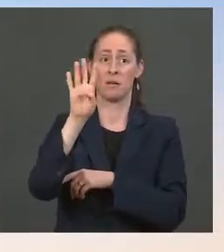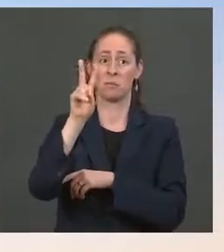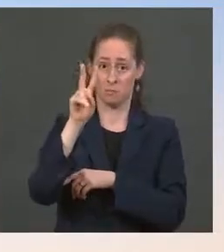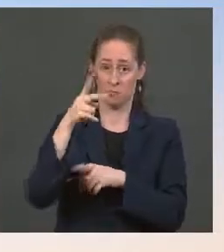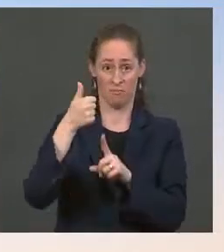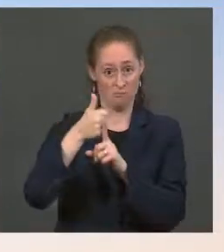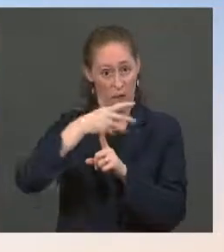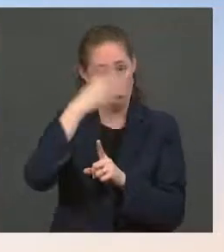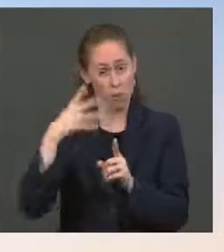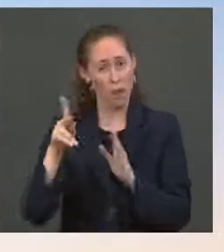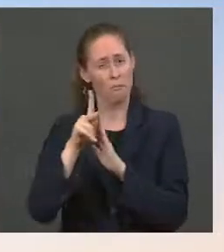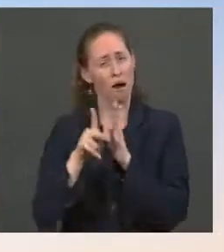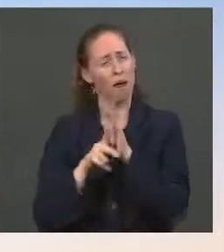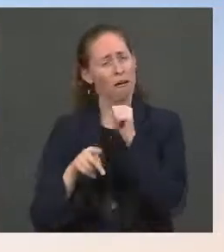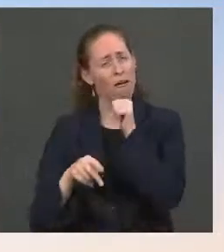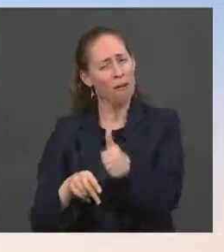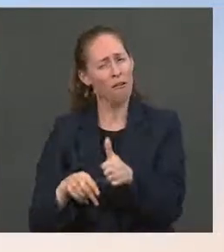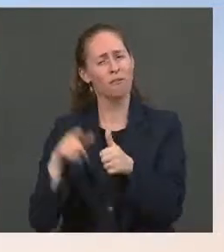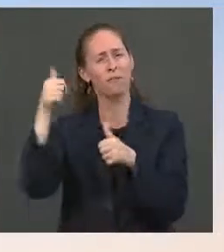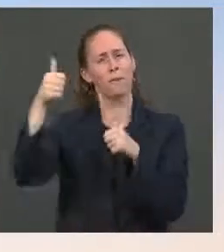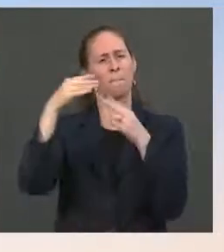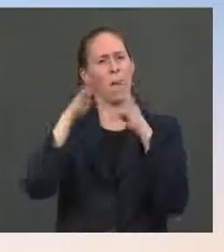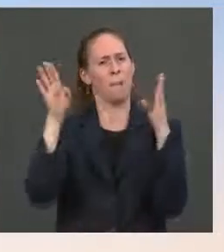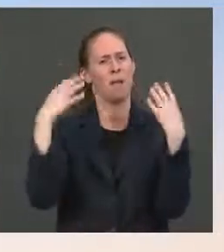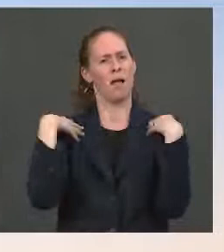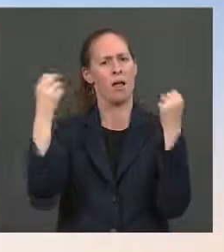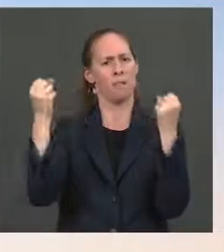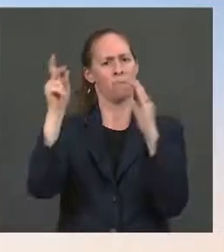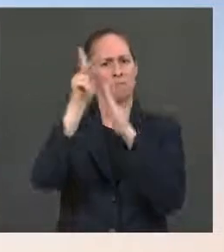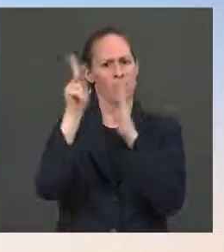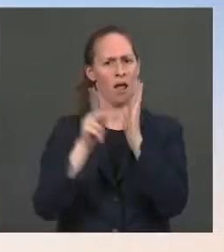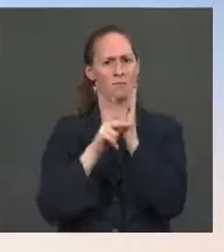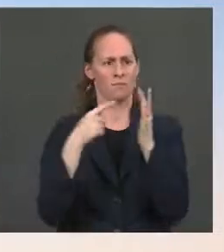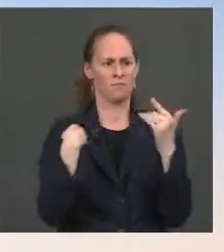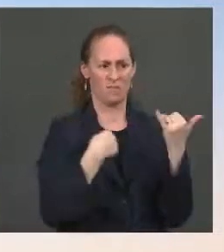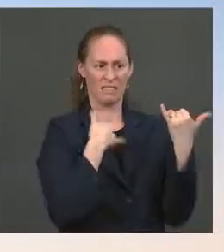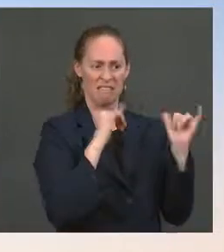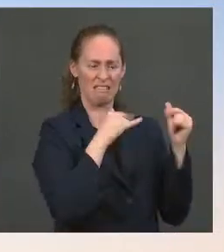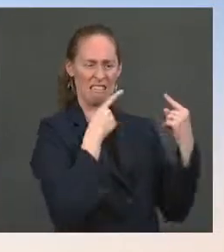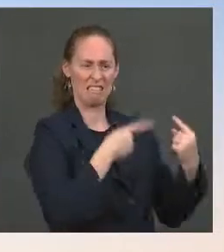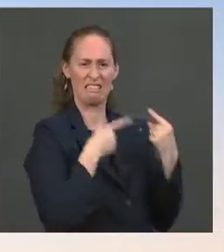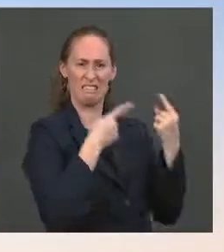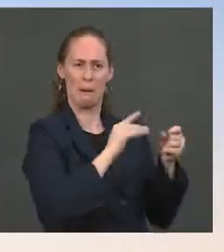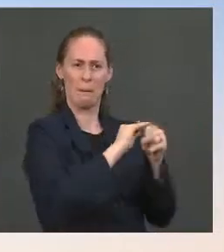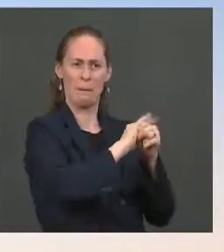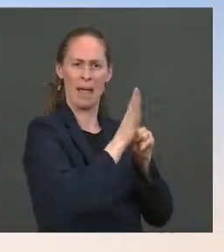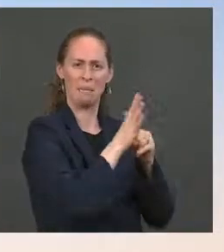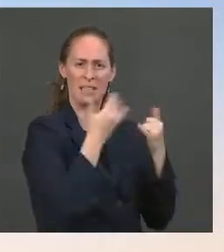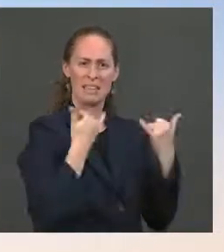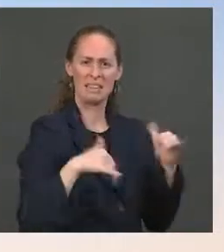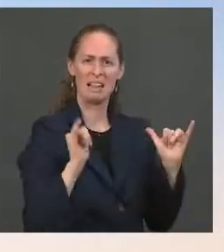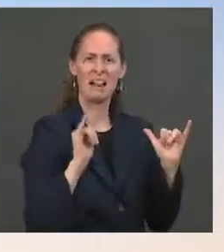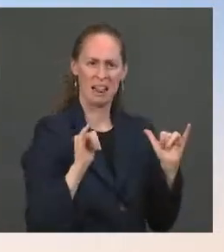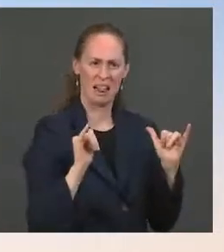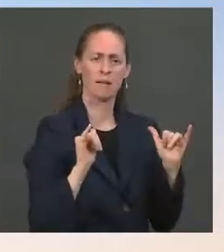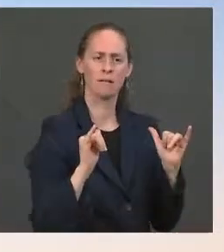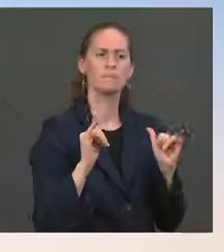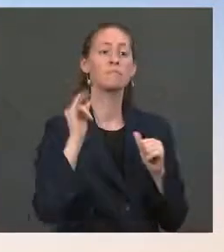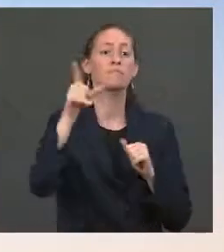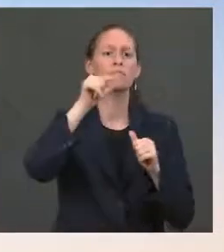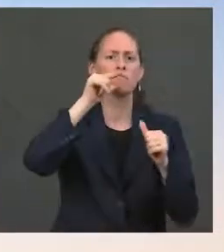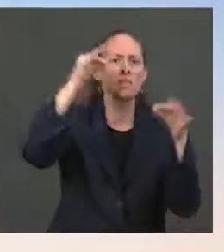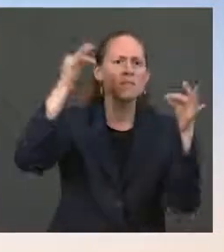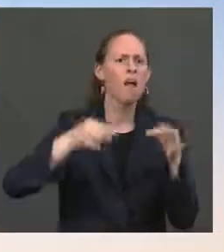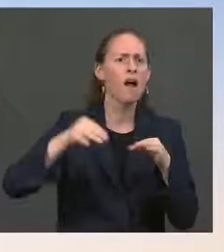is a public health authority because we're still in the middle of a pandemic, and it is determined by the CDC. It is